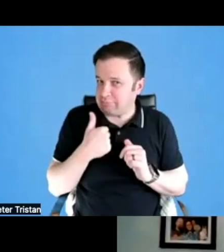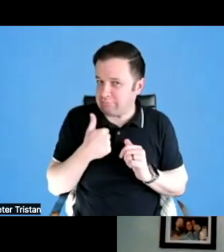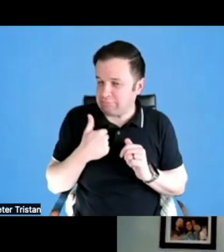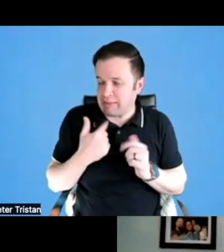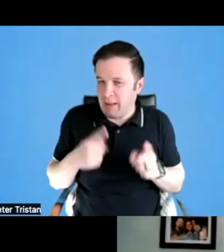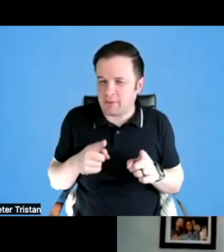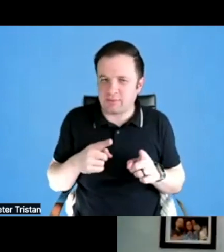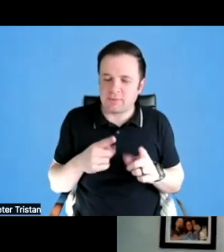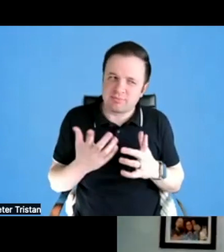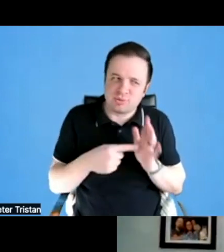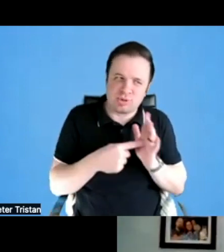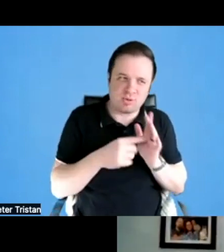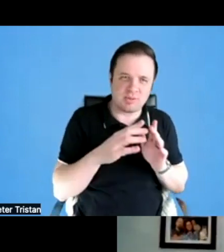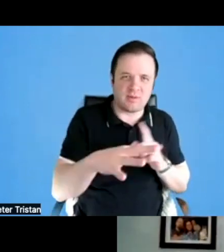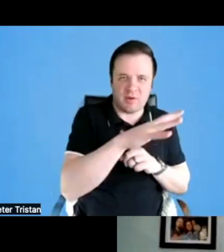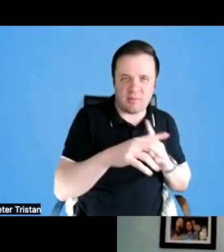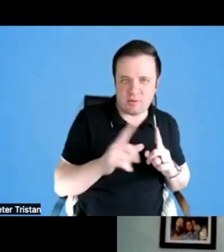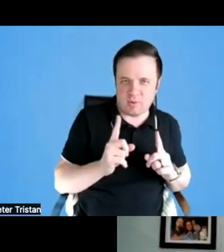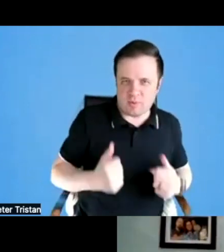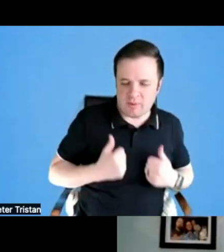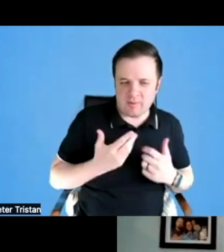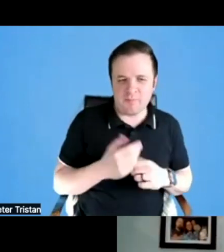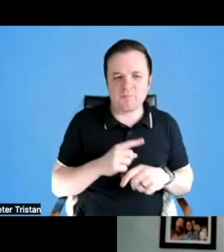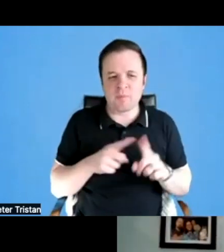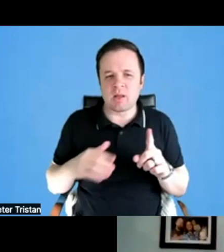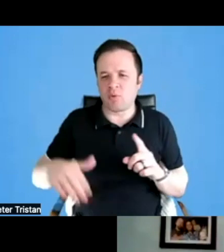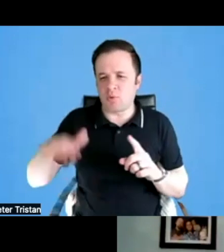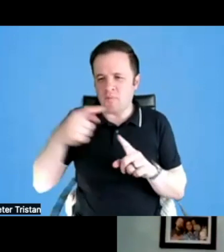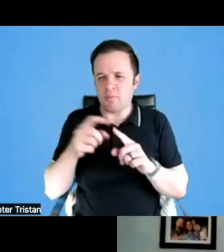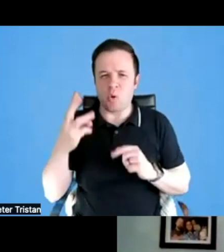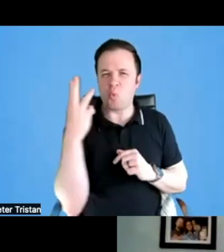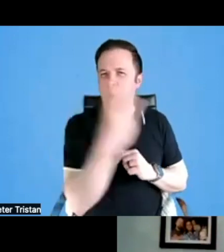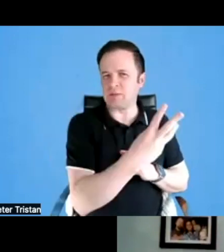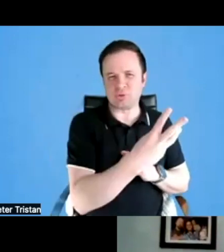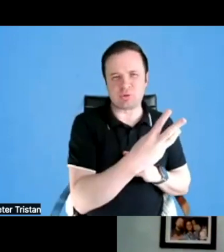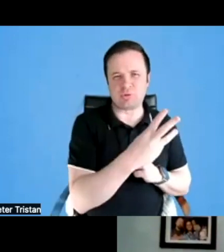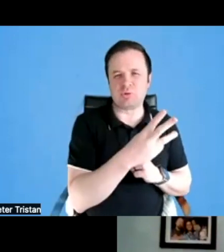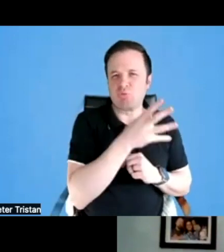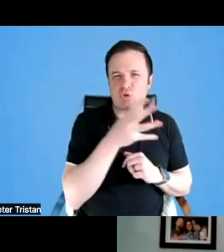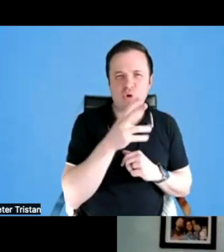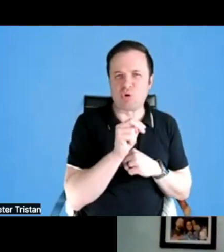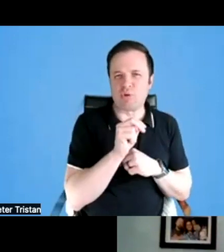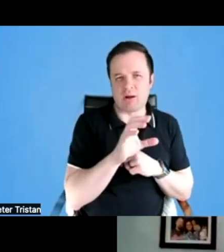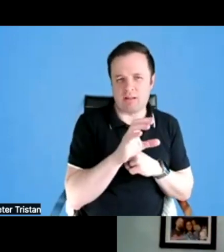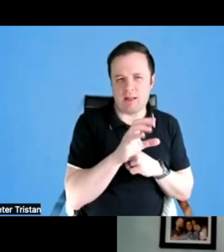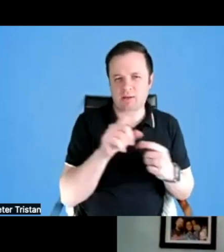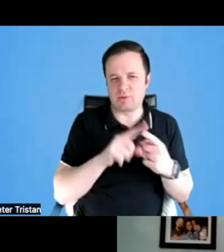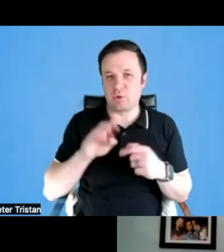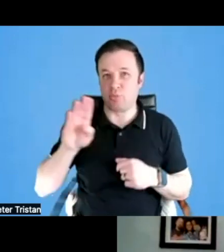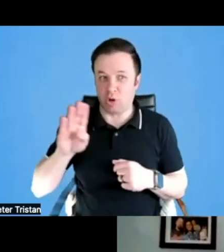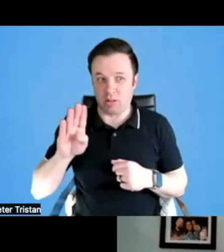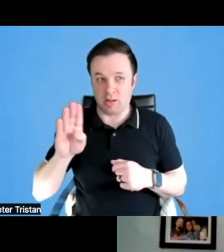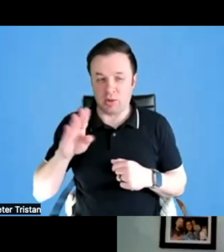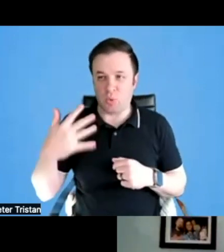we're in. That when I first moved up, I moved up from very rural Western North Carolina to Brooklyn. That was quite the